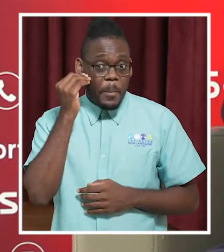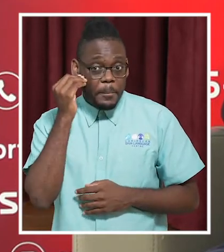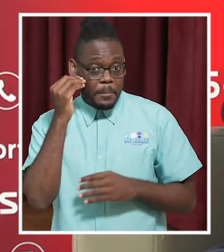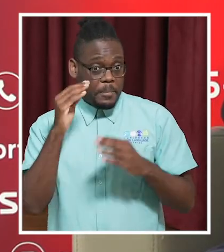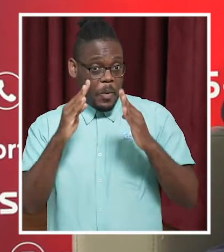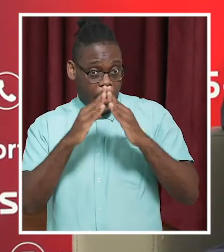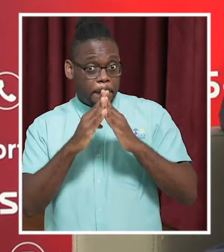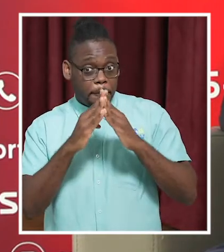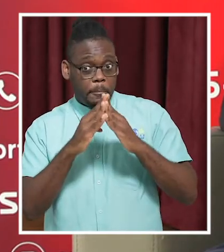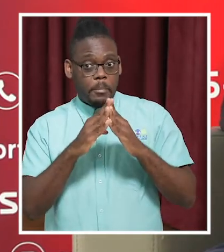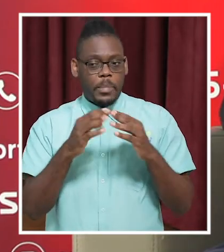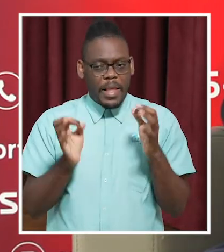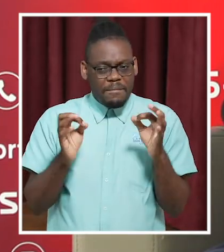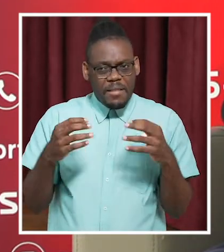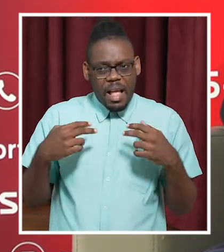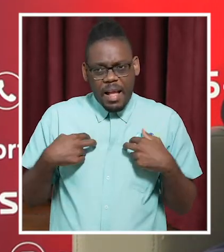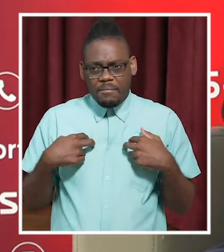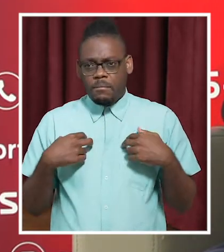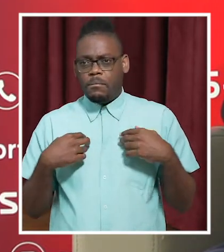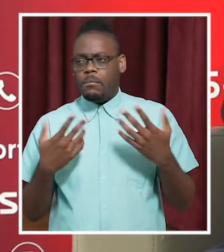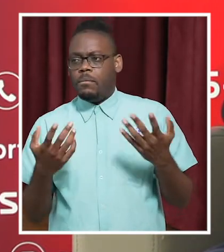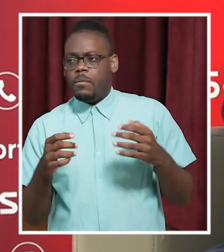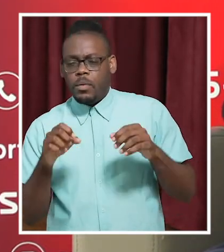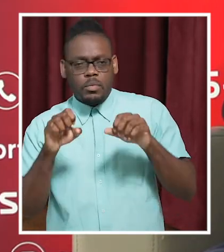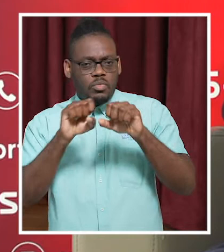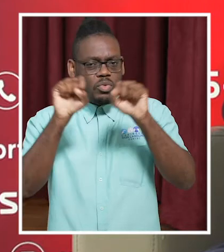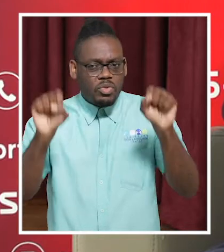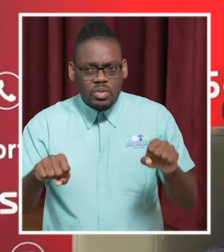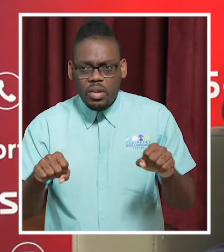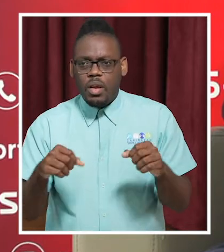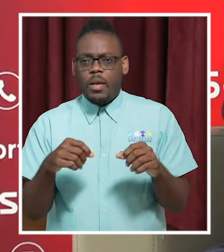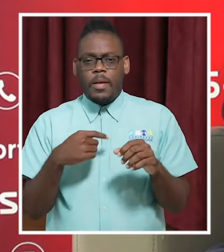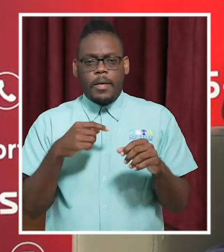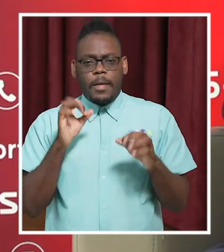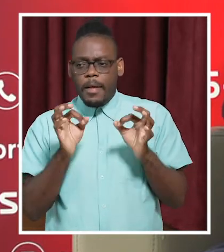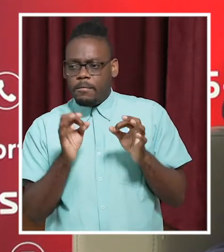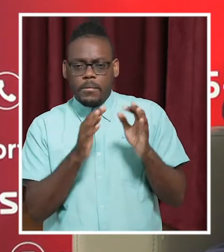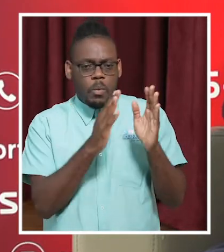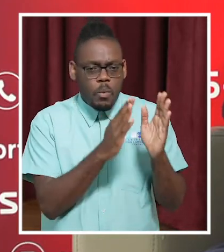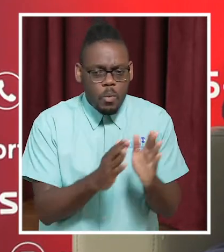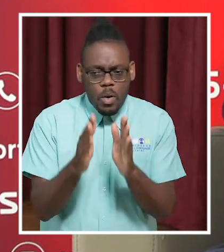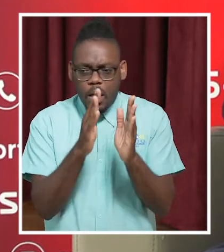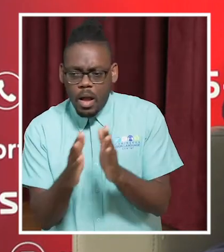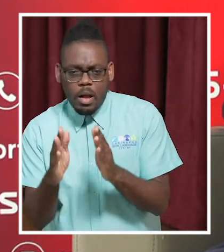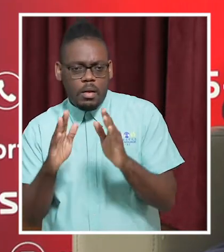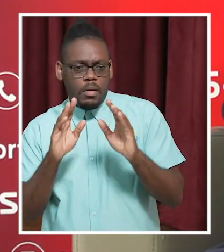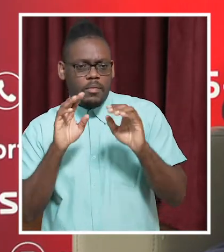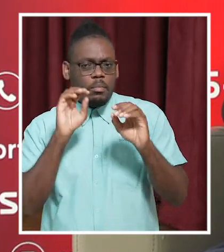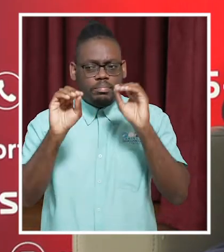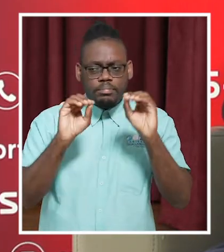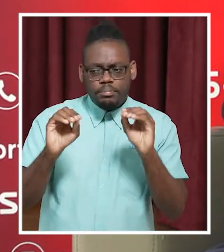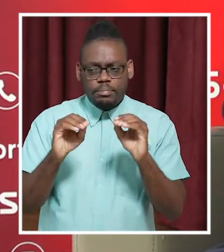and structured, as should the school environment. It's also associated with parental